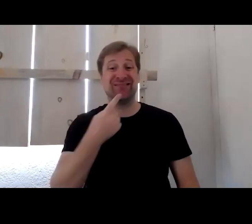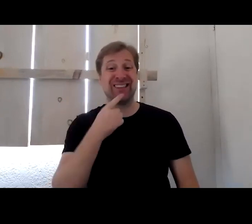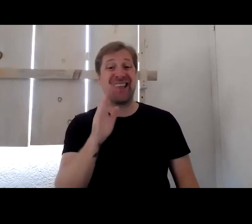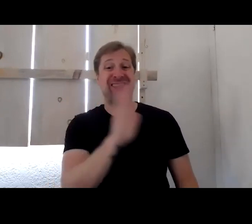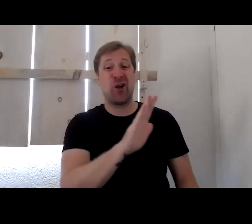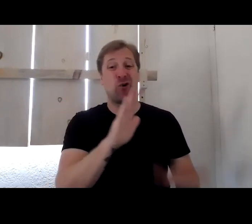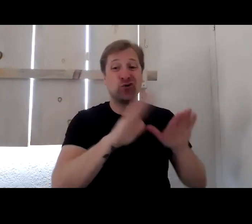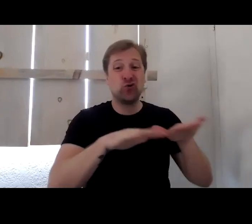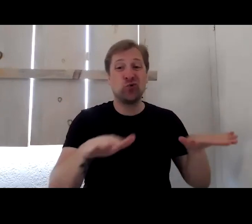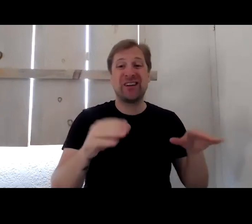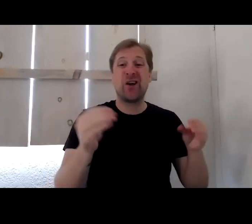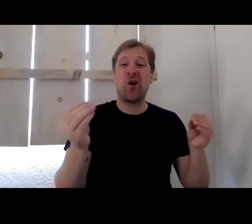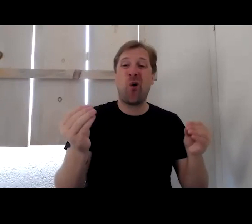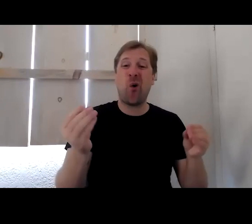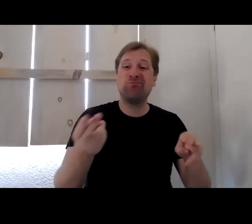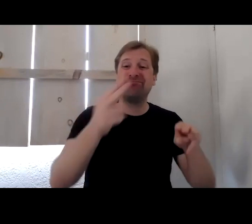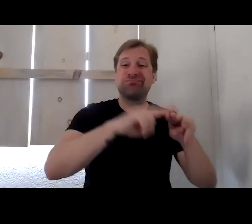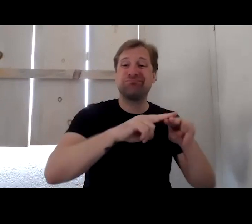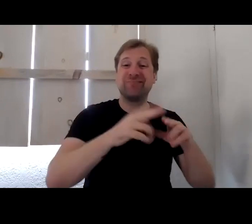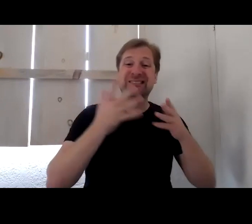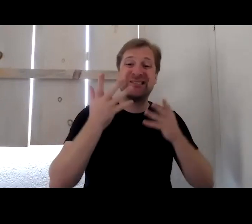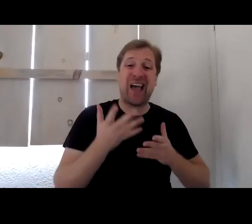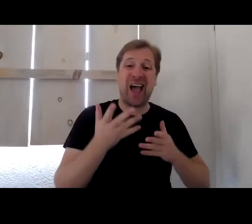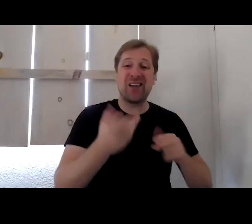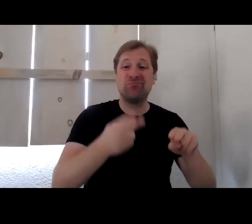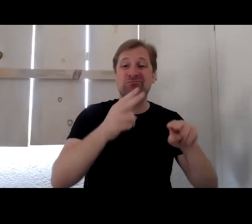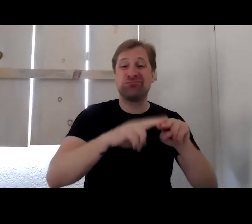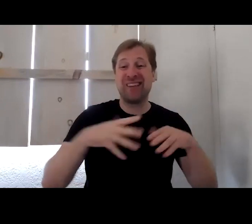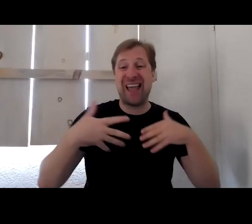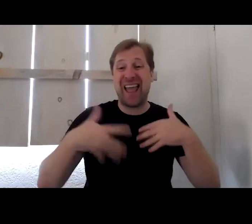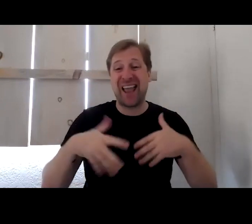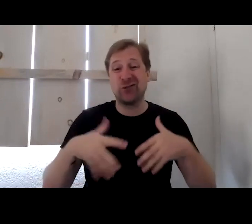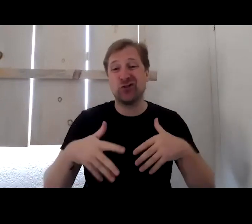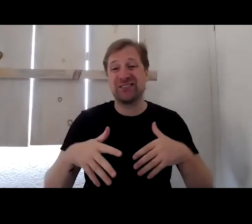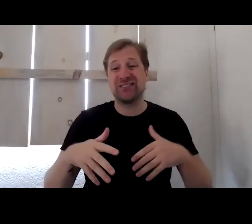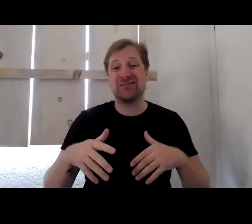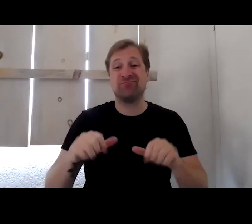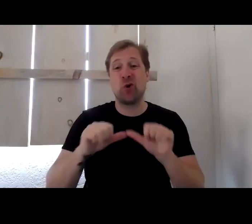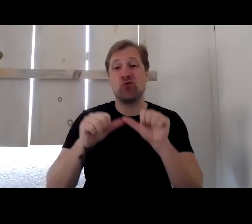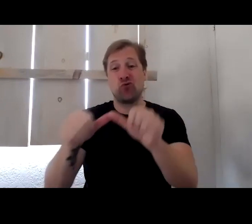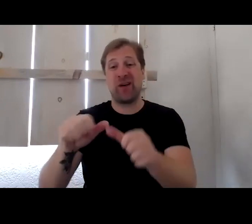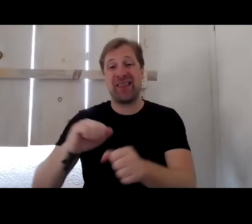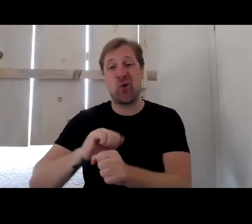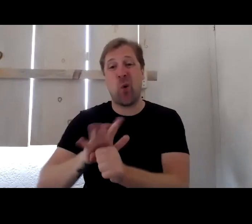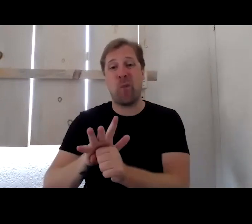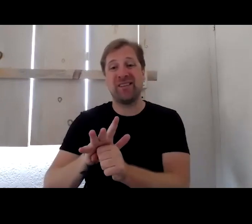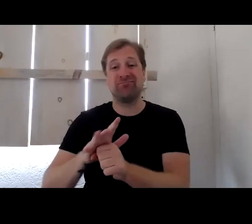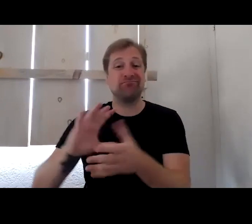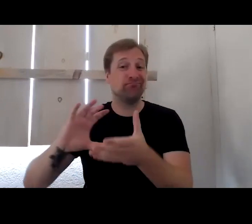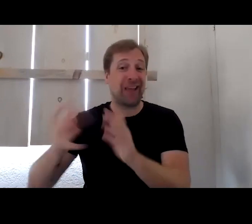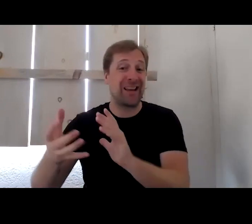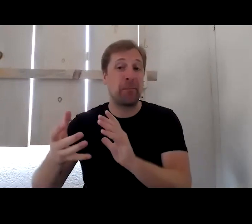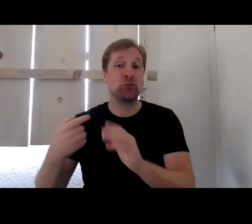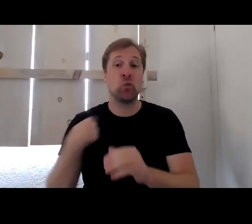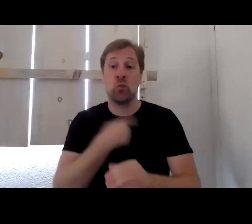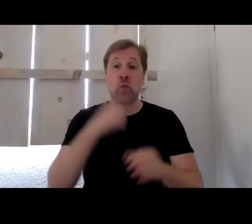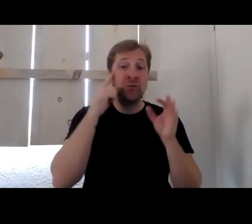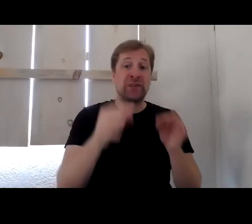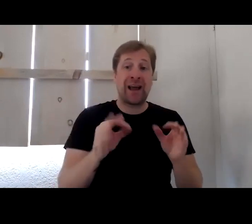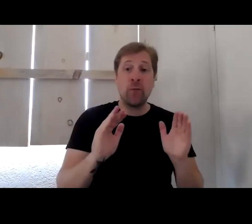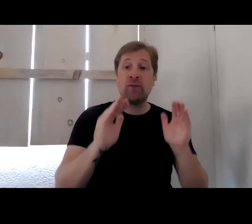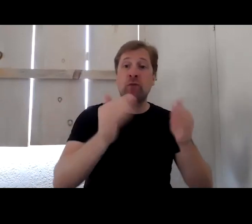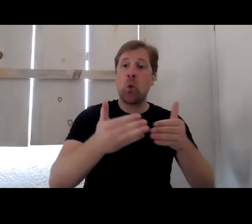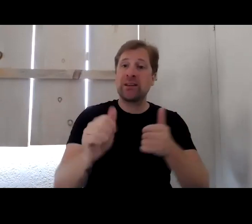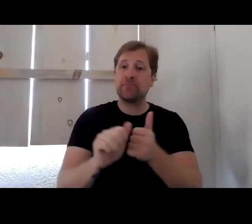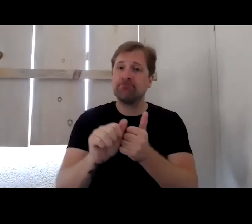anxious than usual during this pandemic. So we provided a focus on